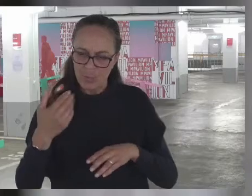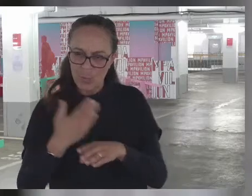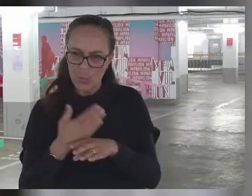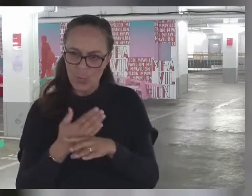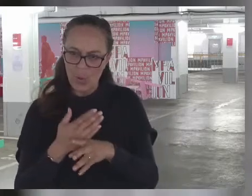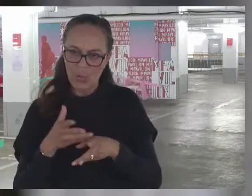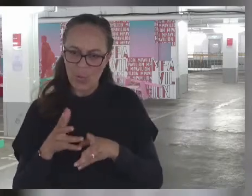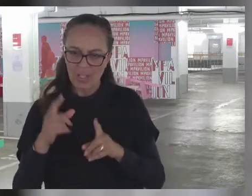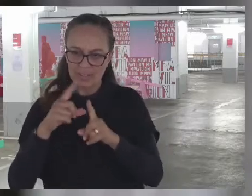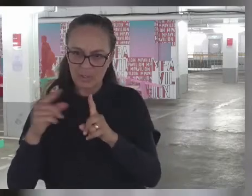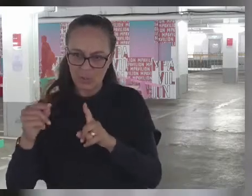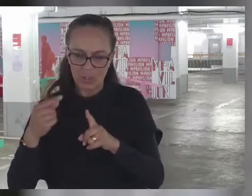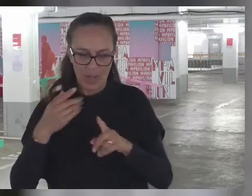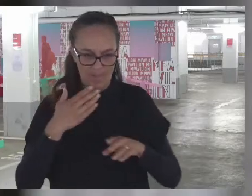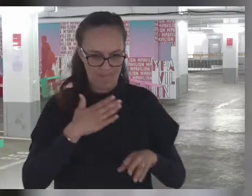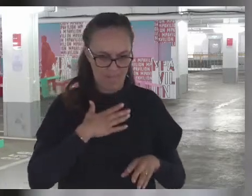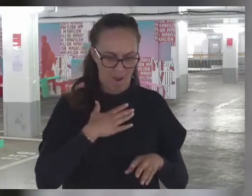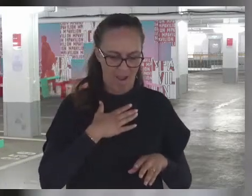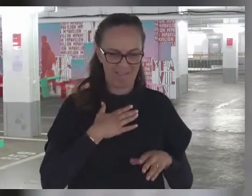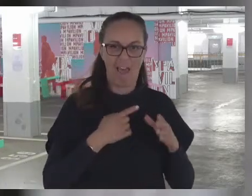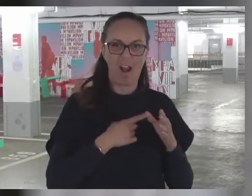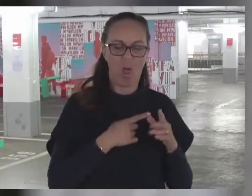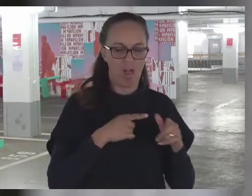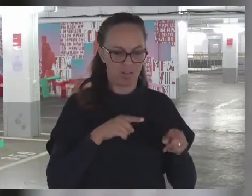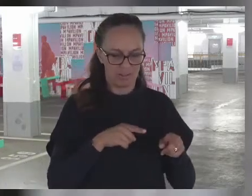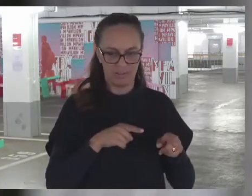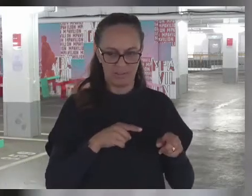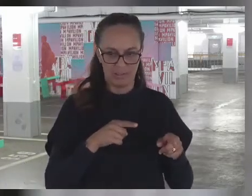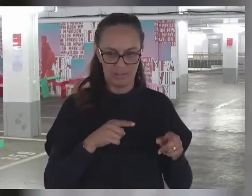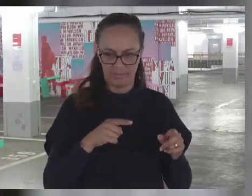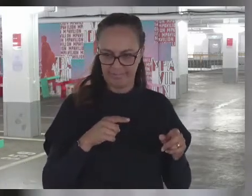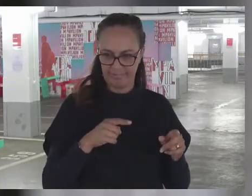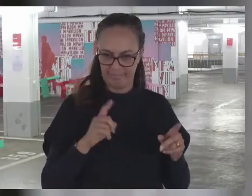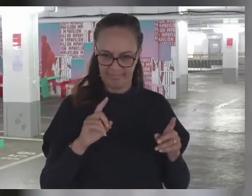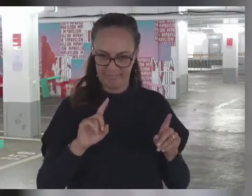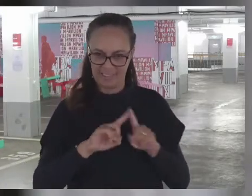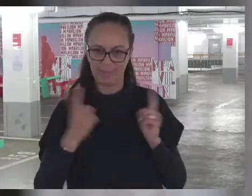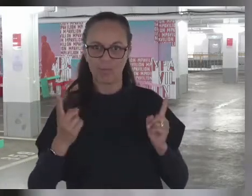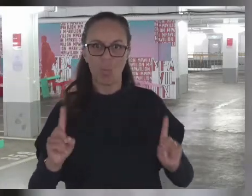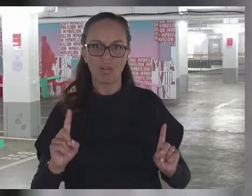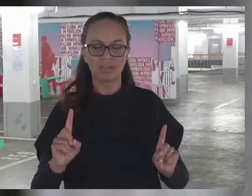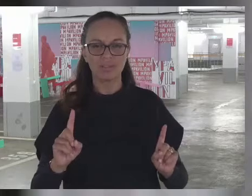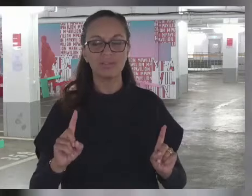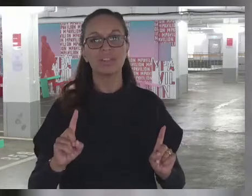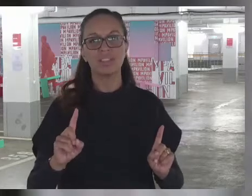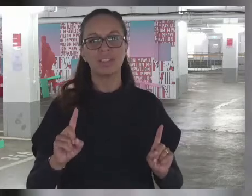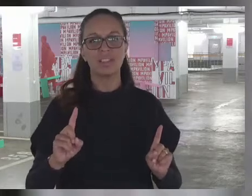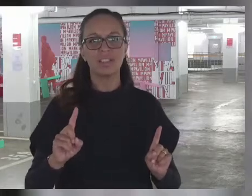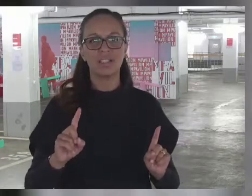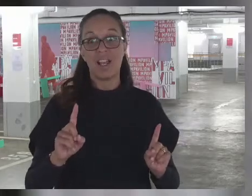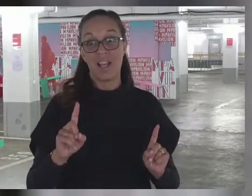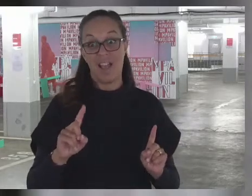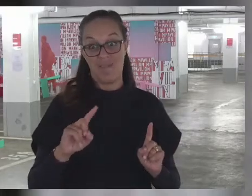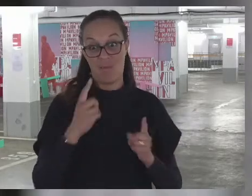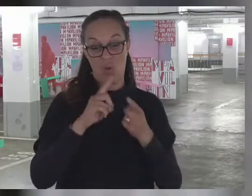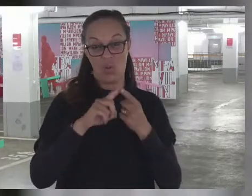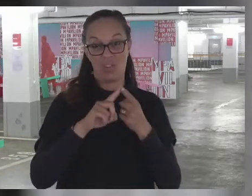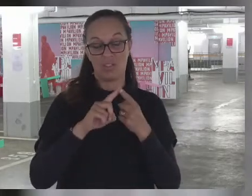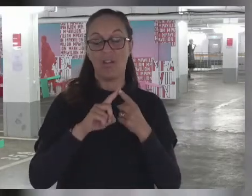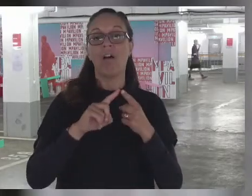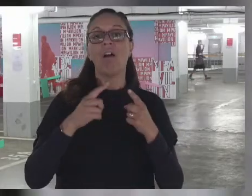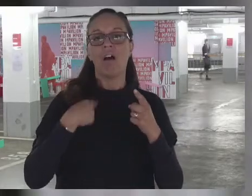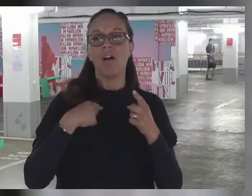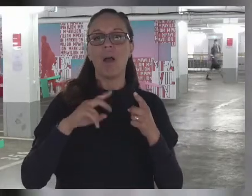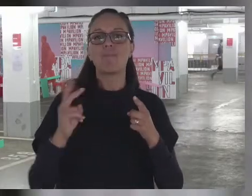an initial starting point. And the first thing that was really obvious was that we both used dichroic